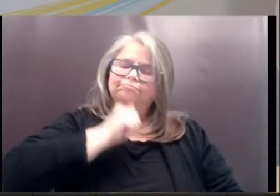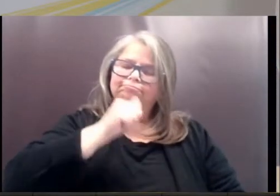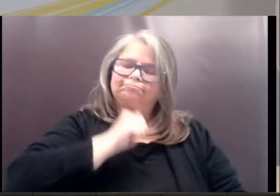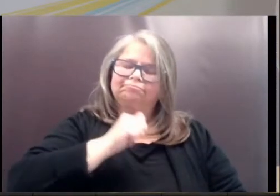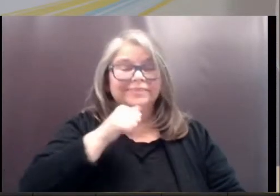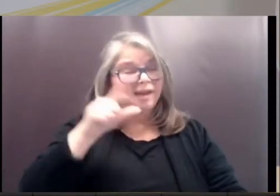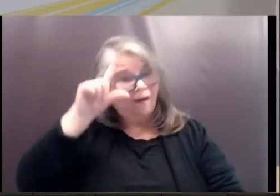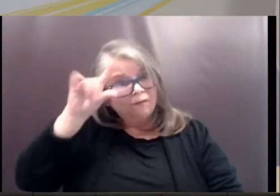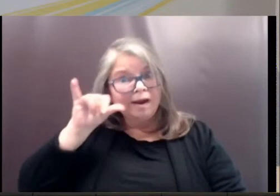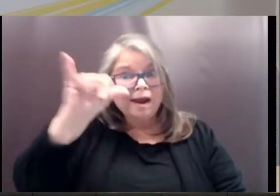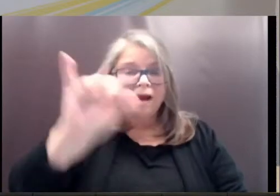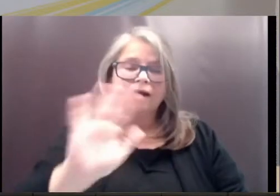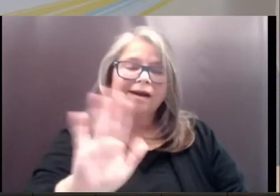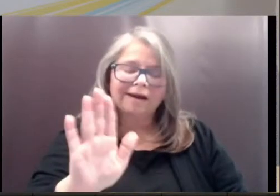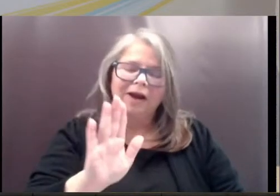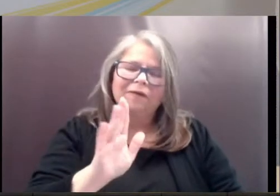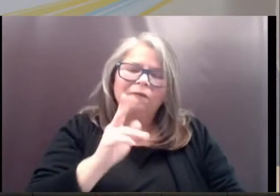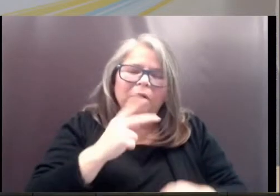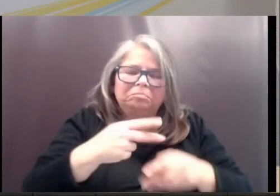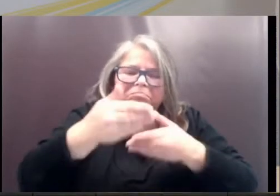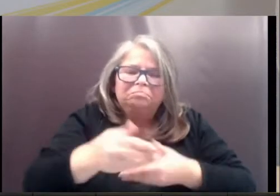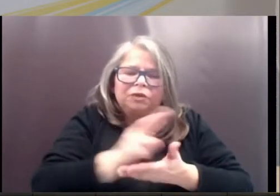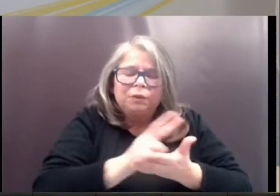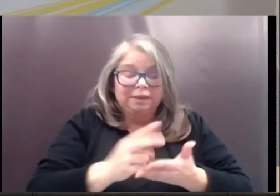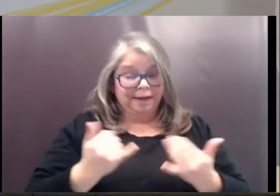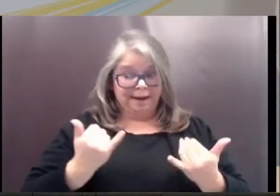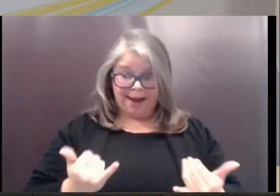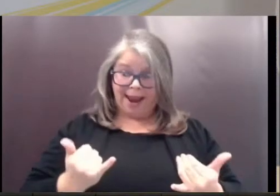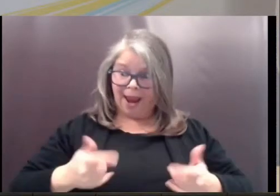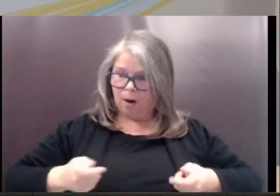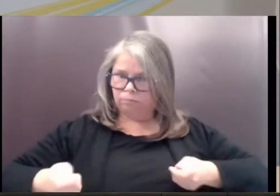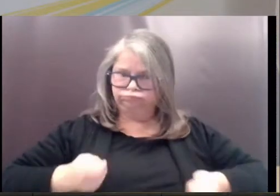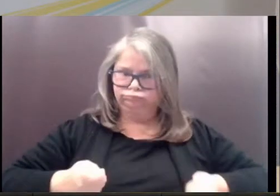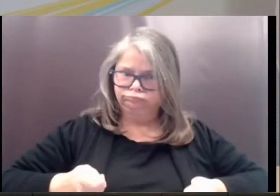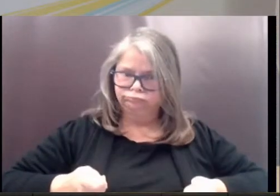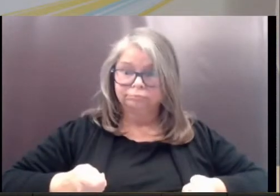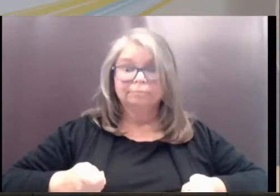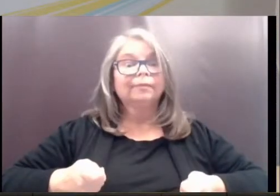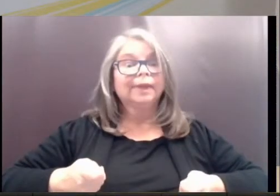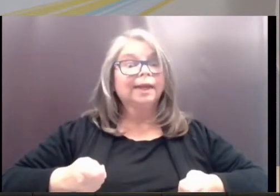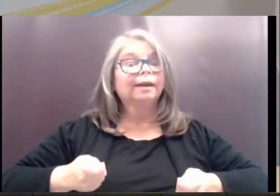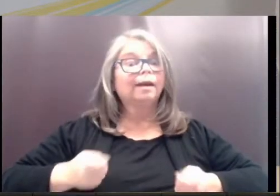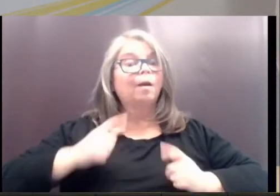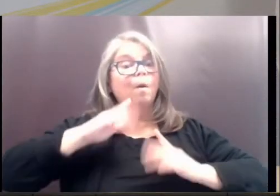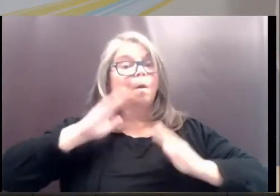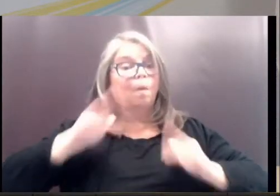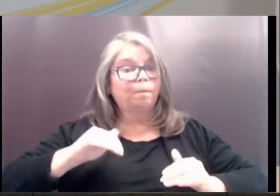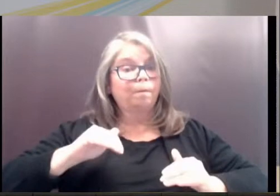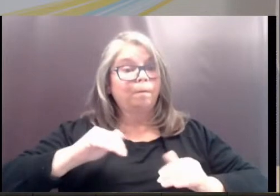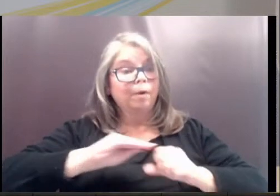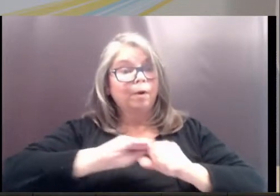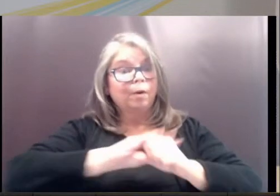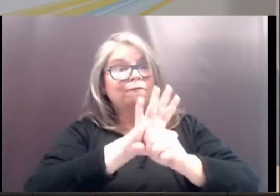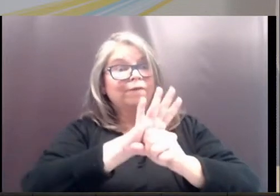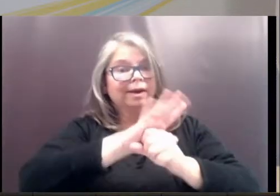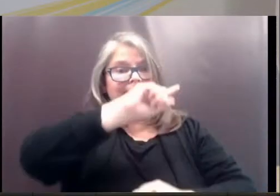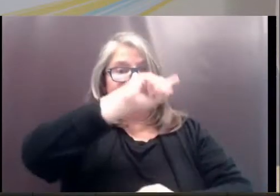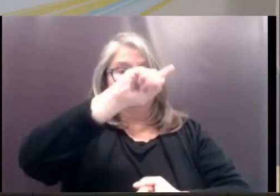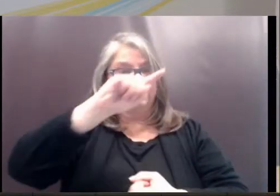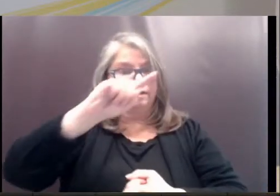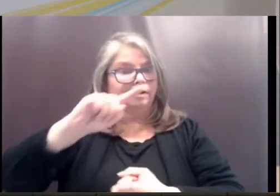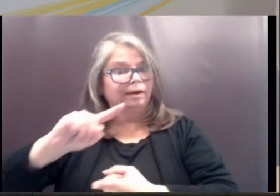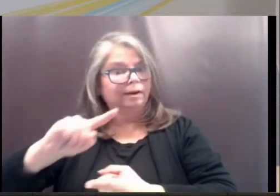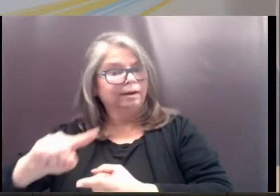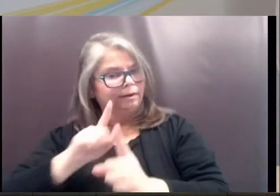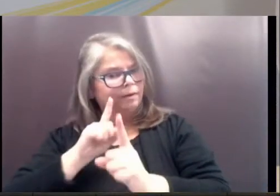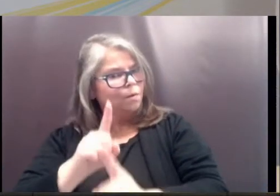now, we hope our recovery period is shorter. It is our hope that we will see a positive impact of these measures